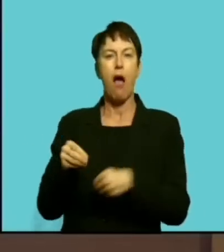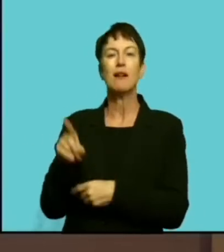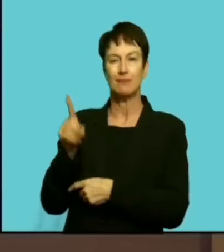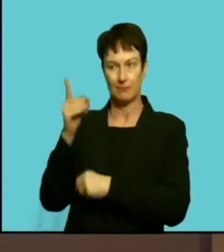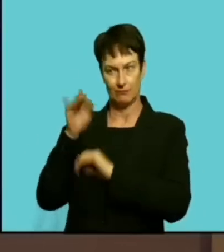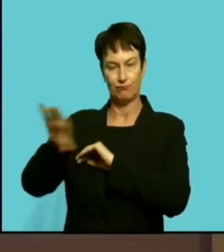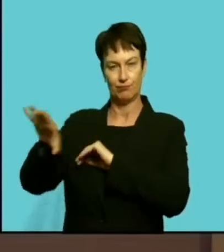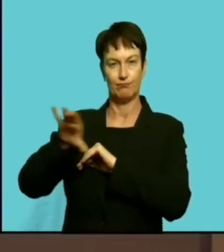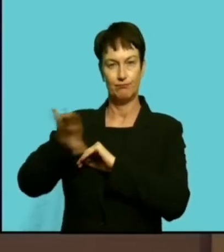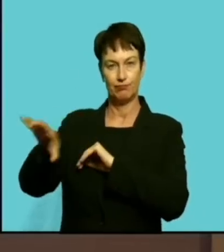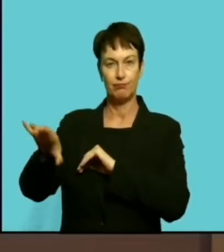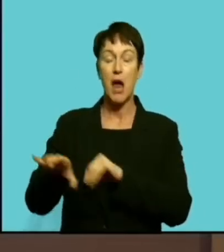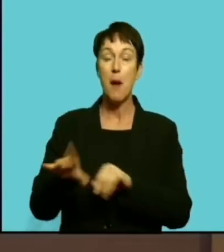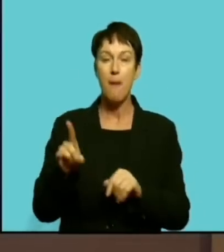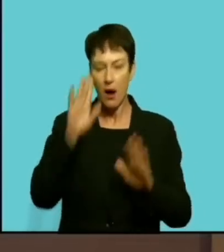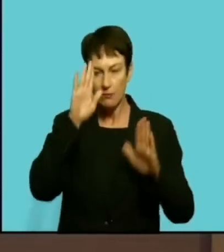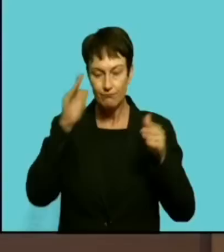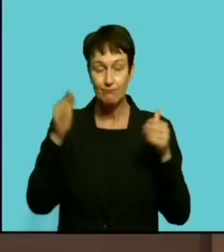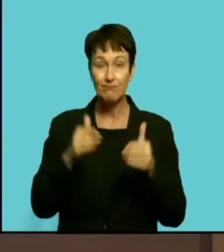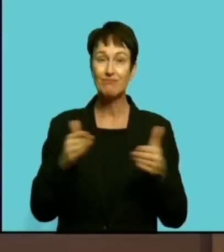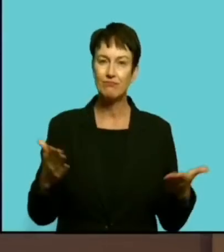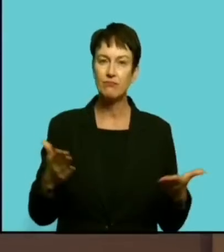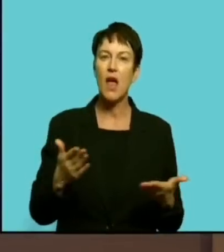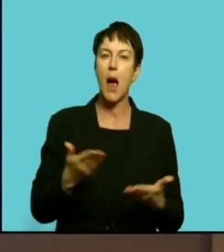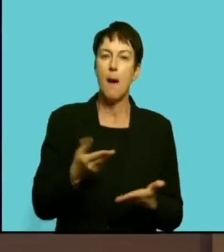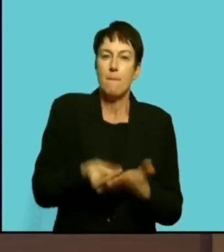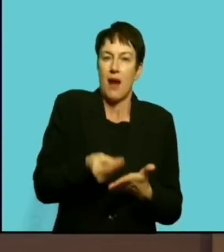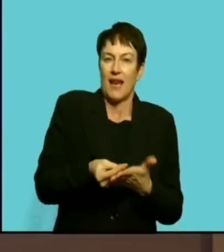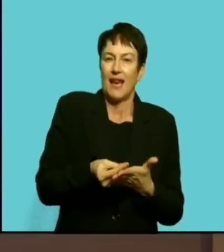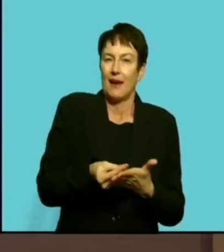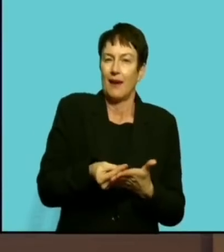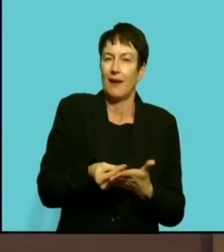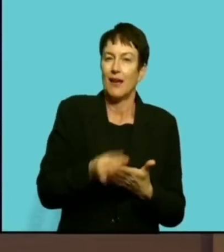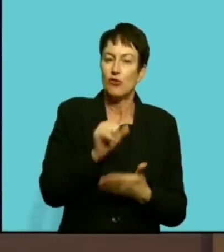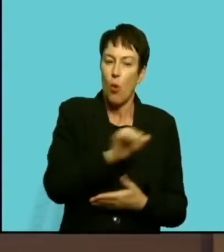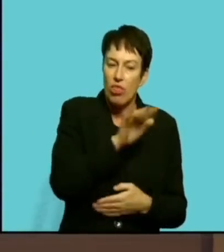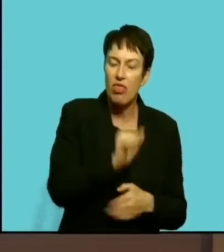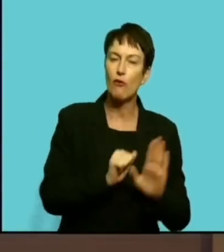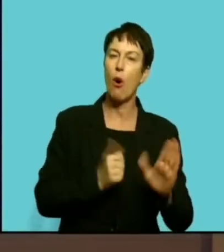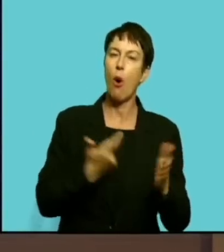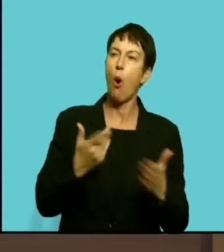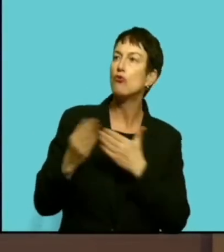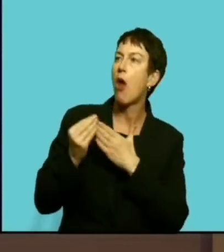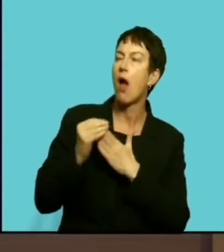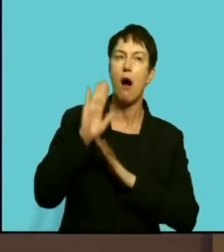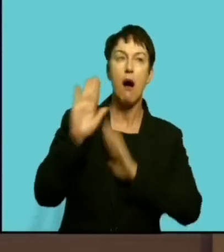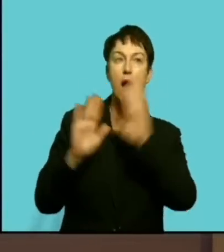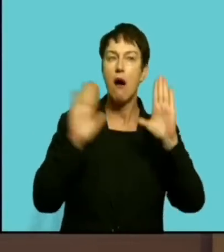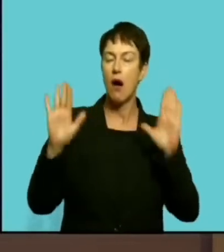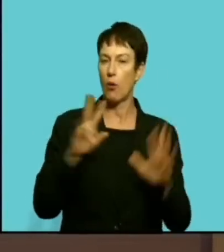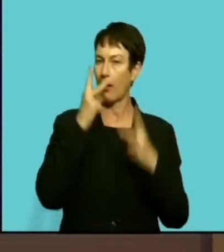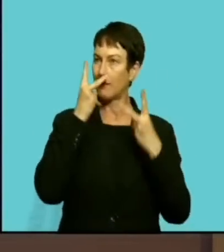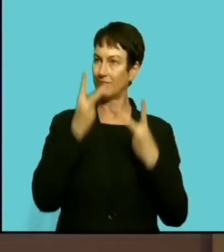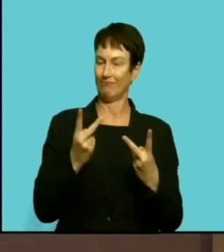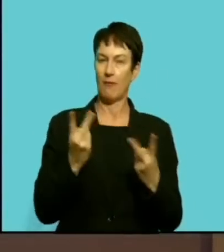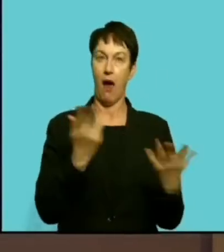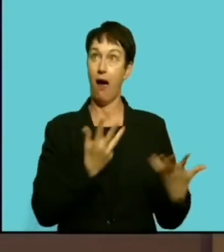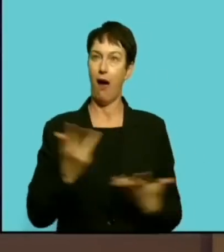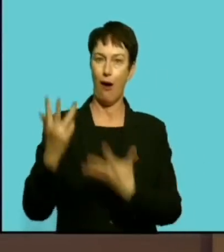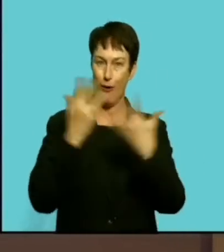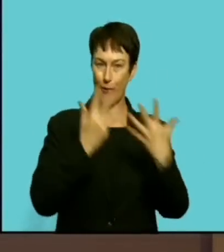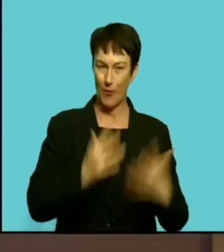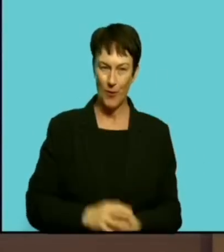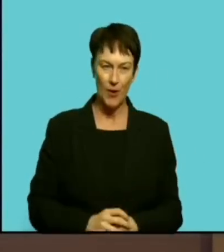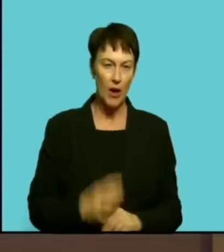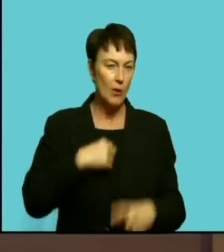currencies. Alongside currency depreciation, other risks to the inflation outlook, such as